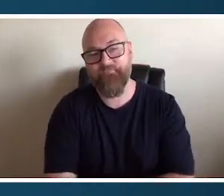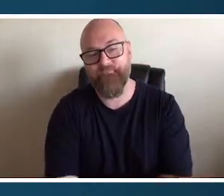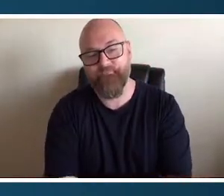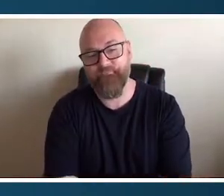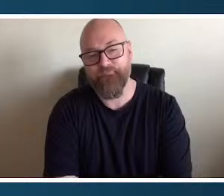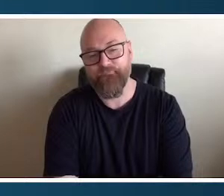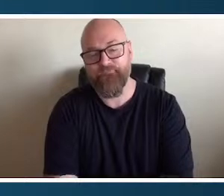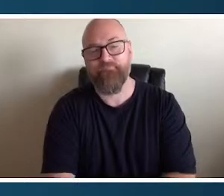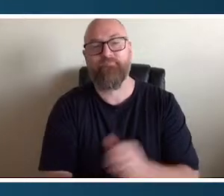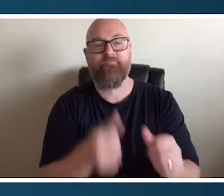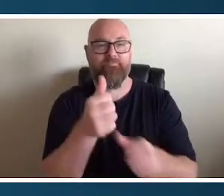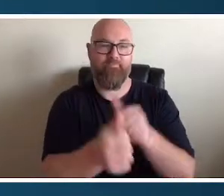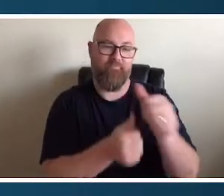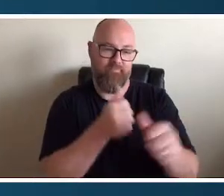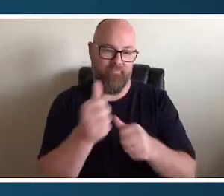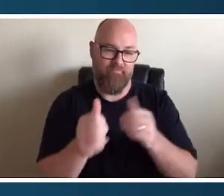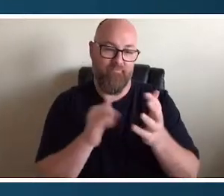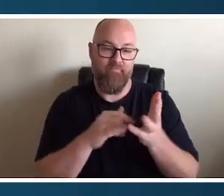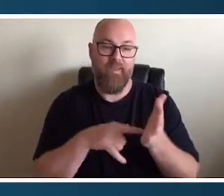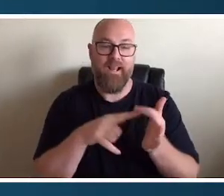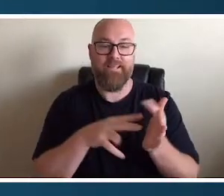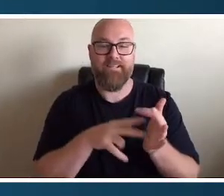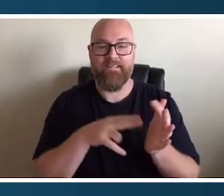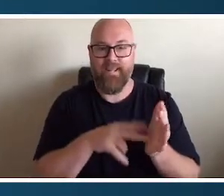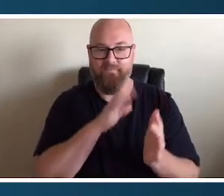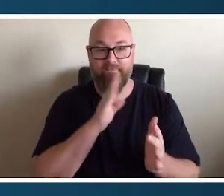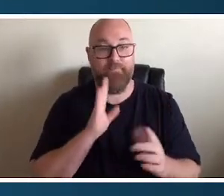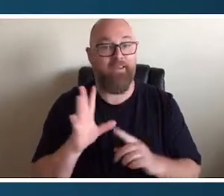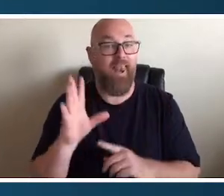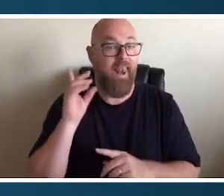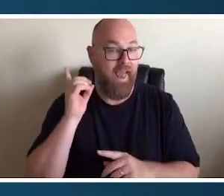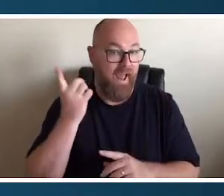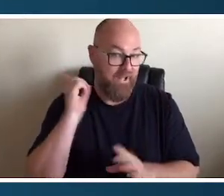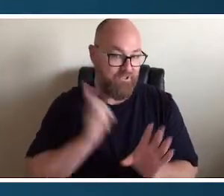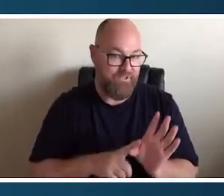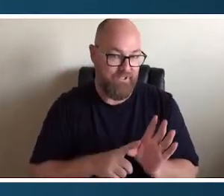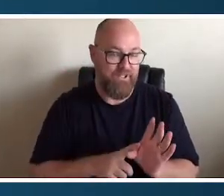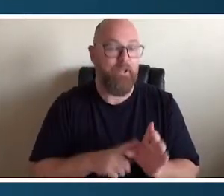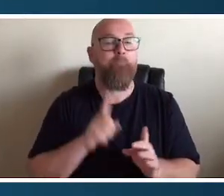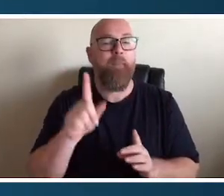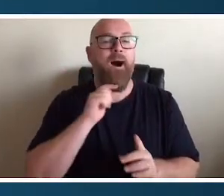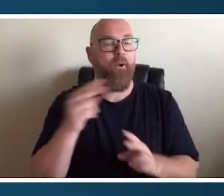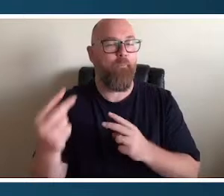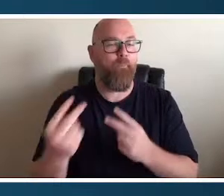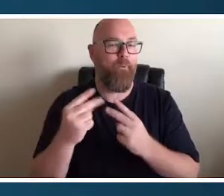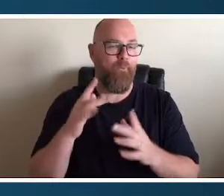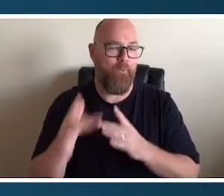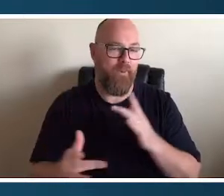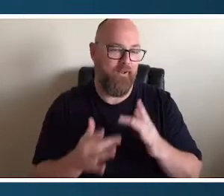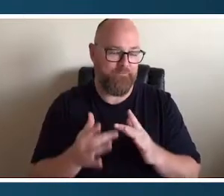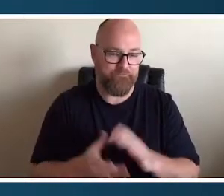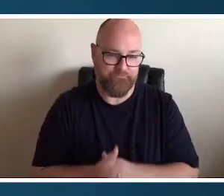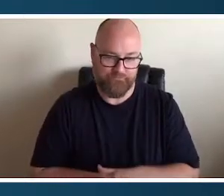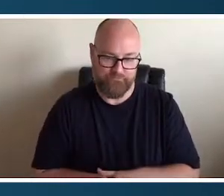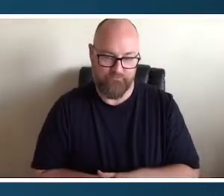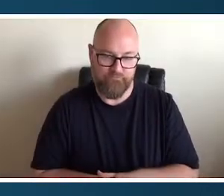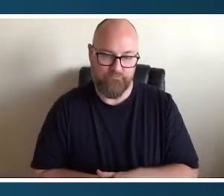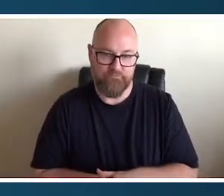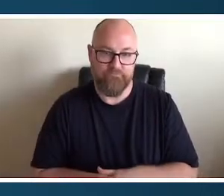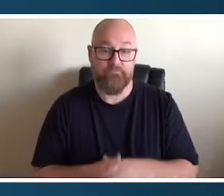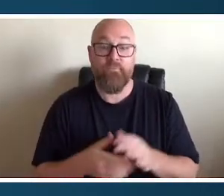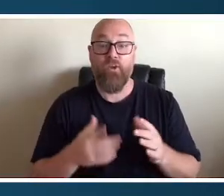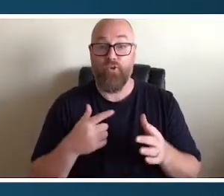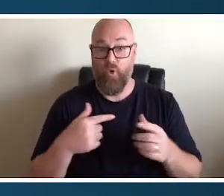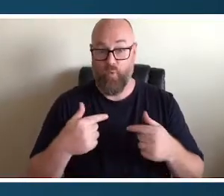Well done. And actually, Stephen missed last year. He was sick, but he was online. So as organizers,